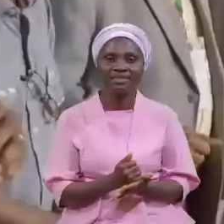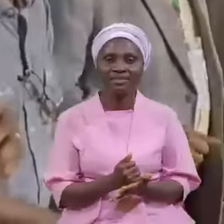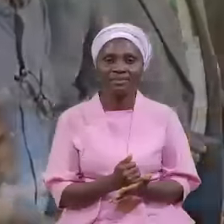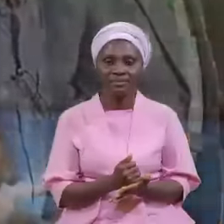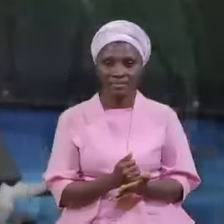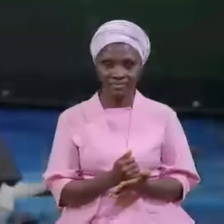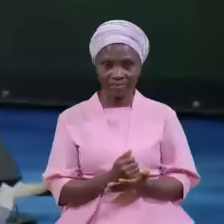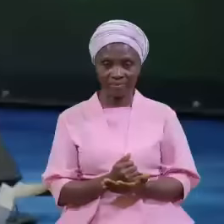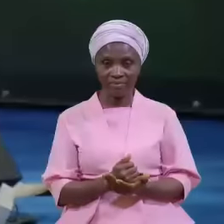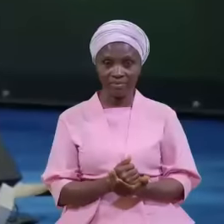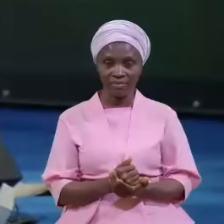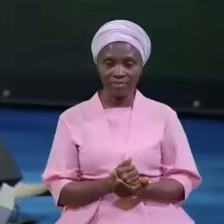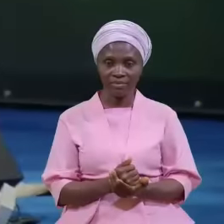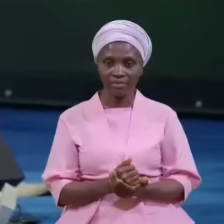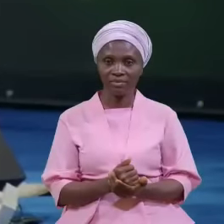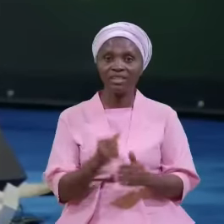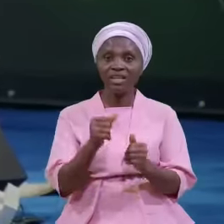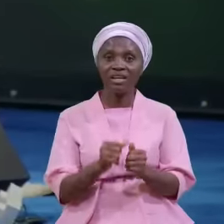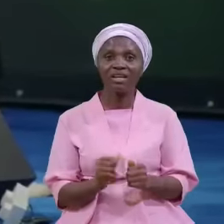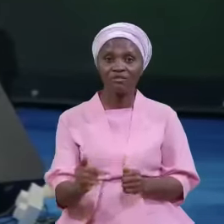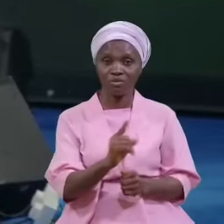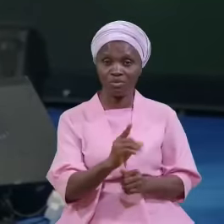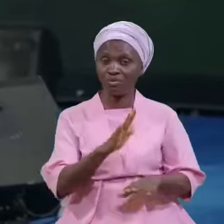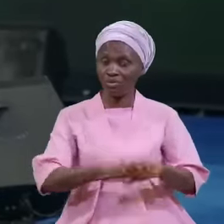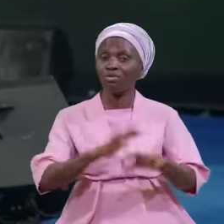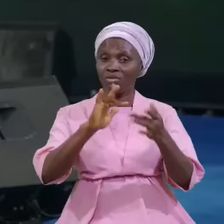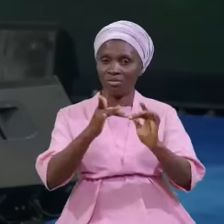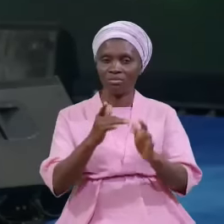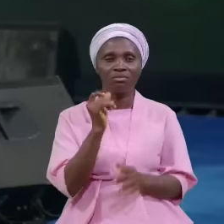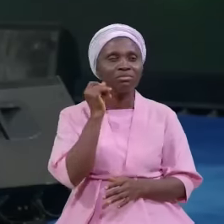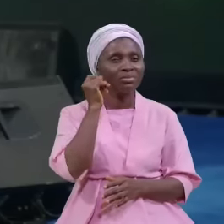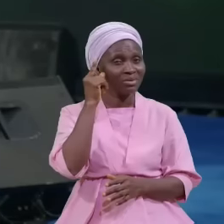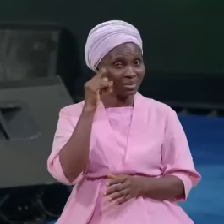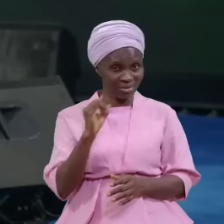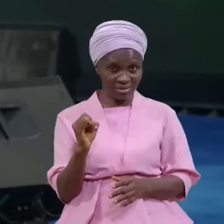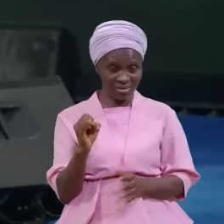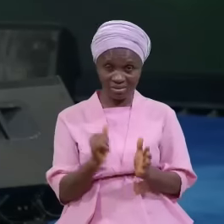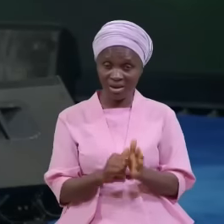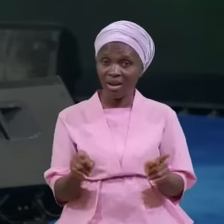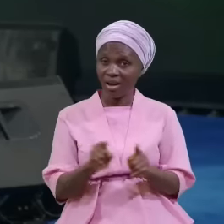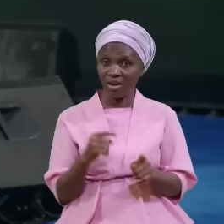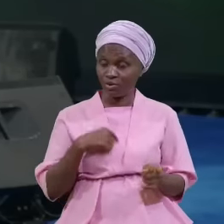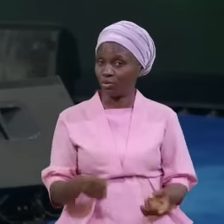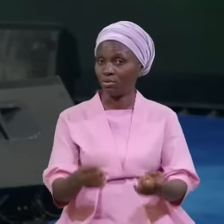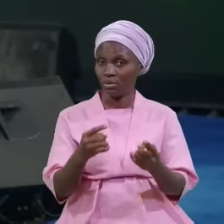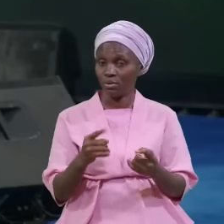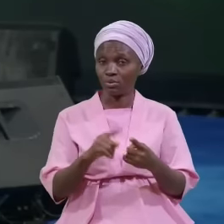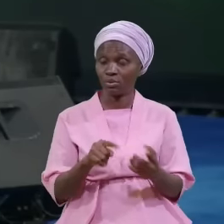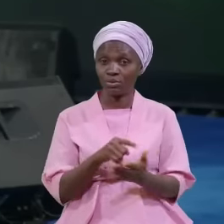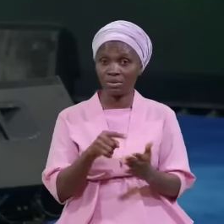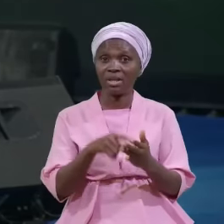And everyone online understand, as we come to this final